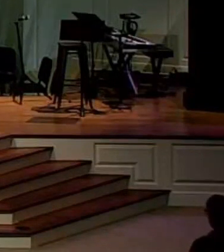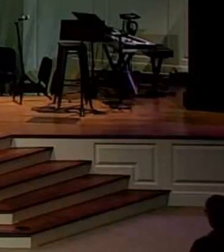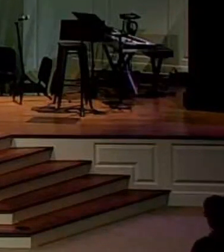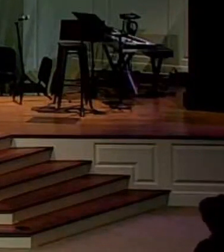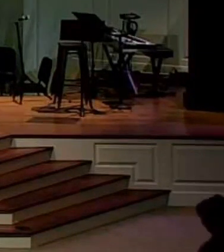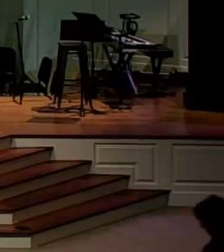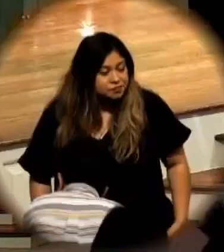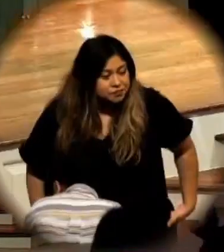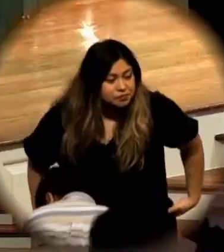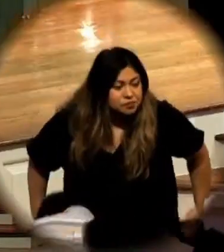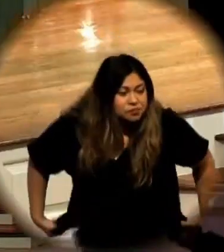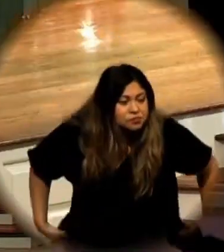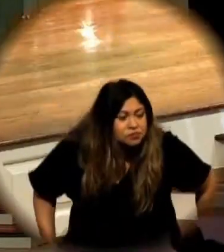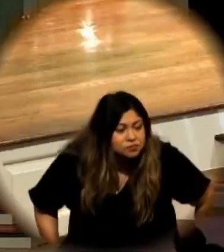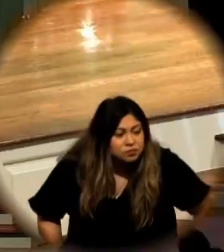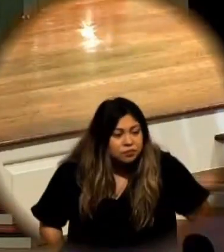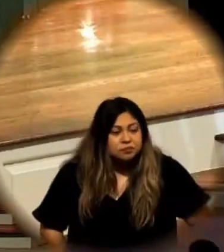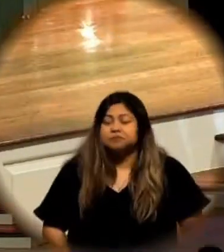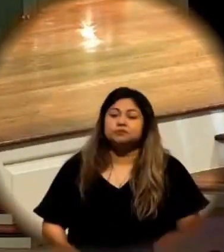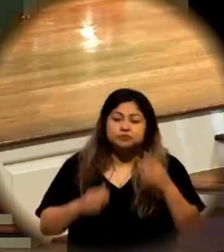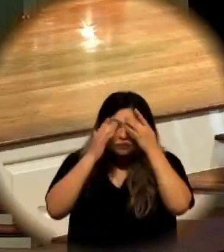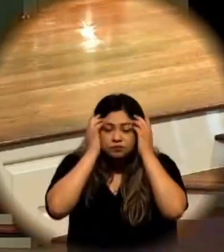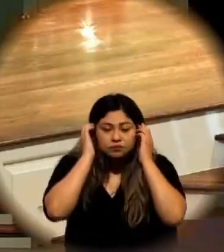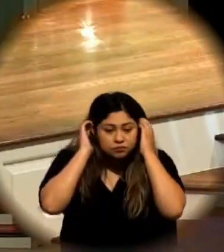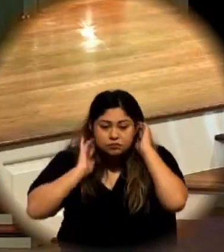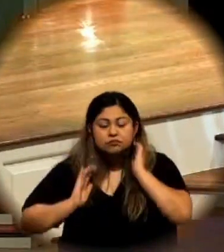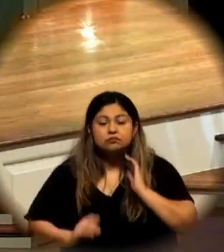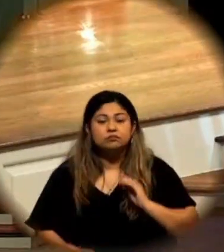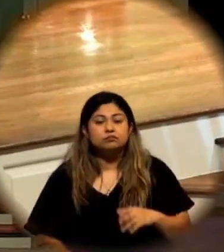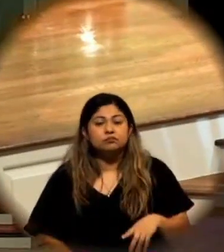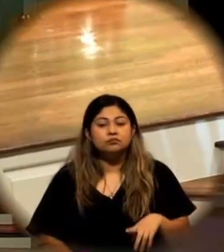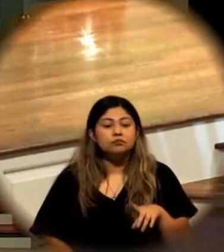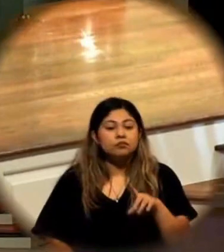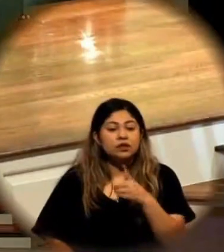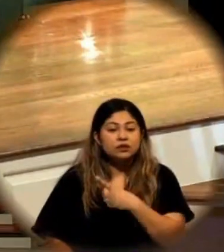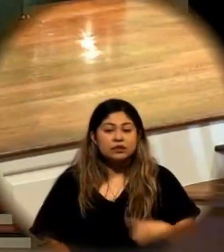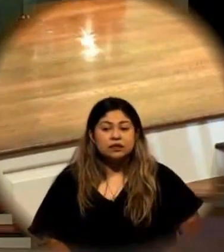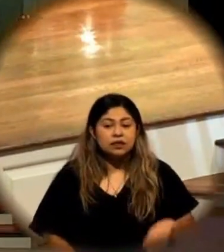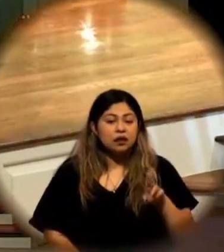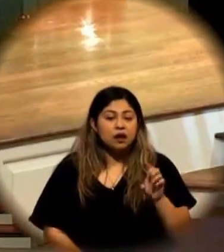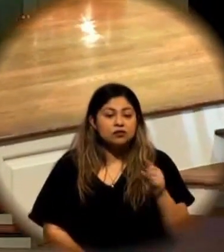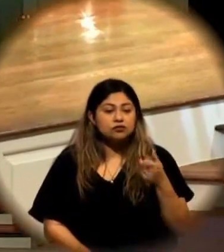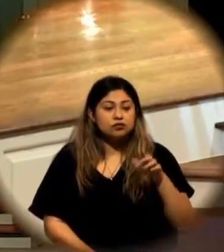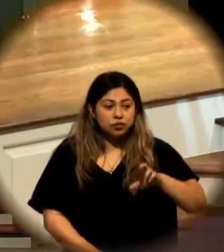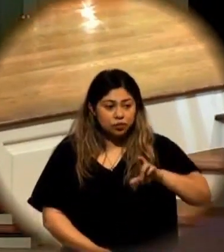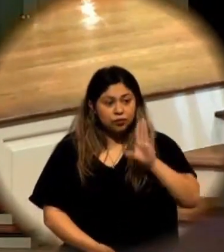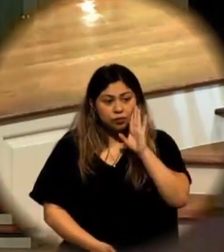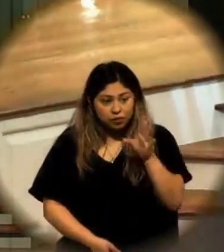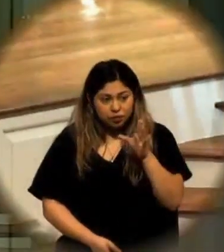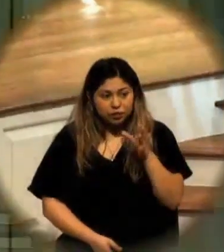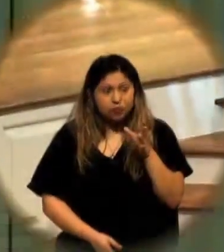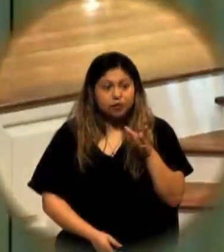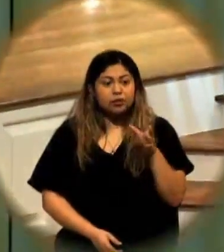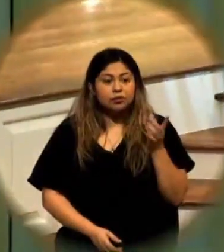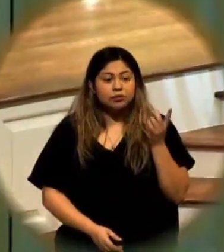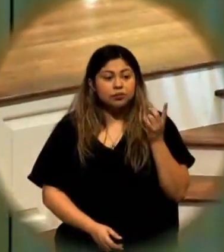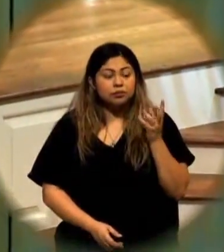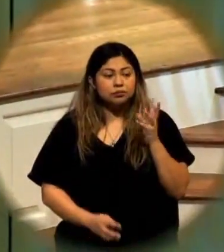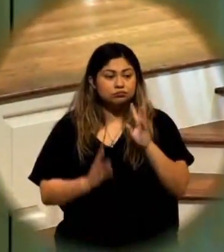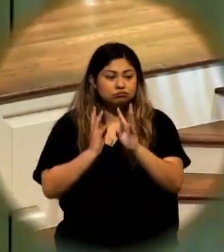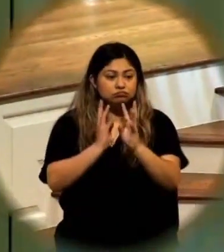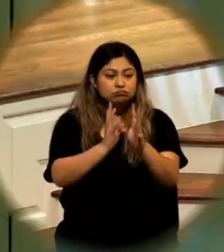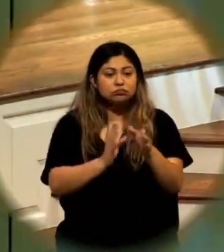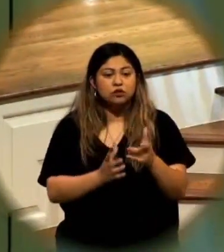Congregation, please be seated. As the deacons and the ushers come forward to take up our offering, together we serve a generous God and we give back generously